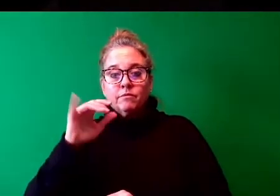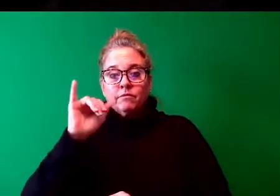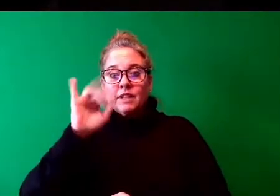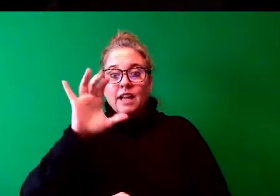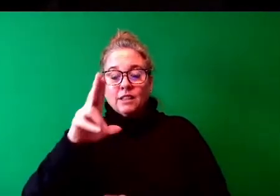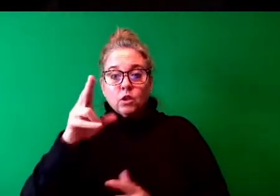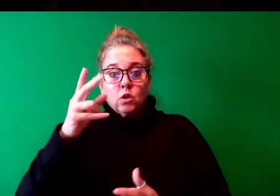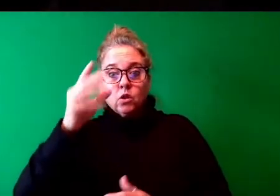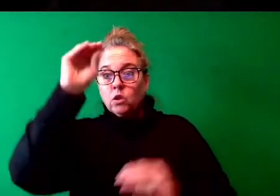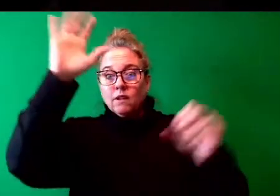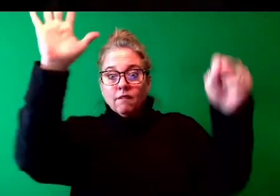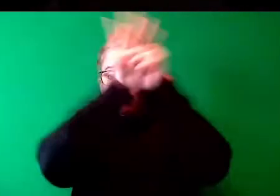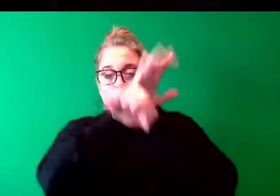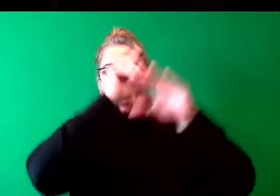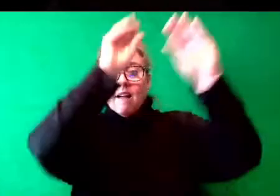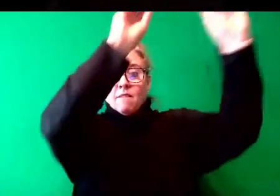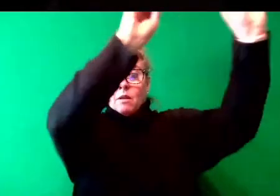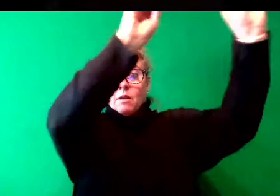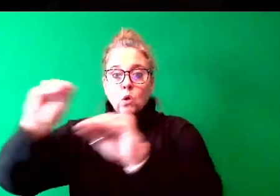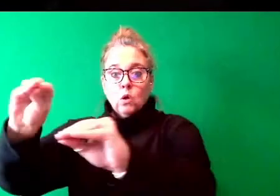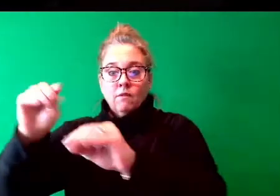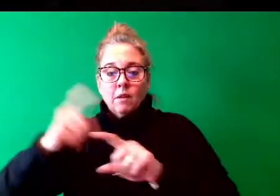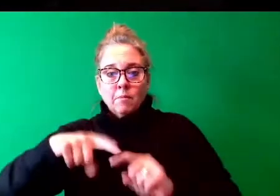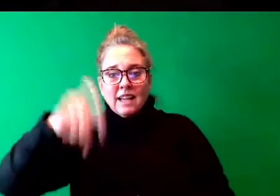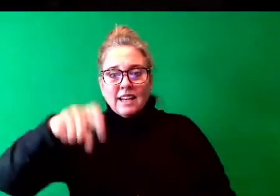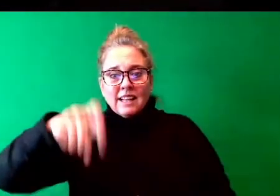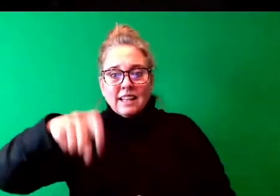the vent, but they don't have the